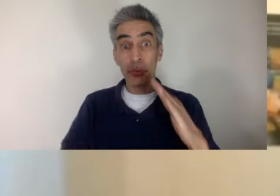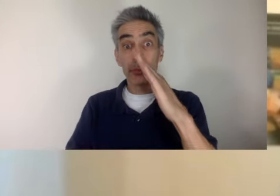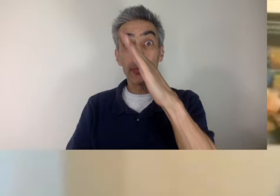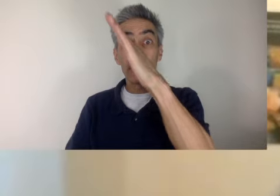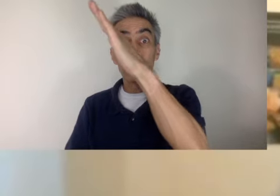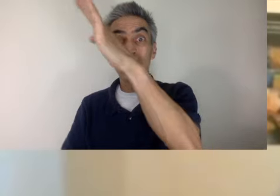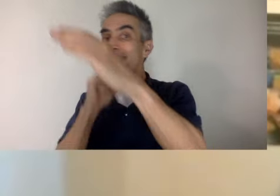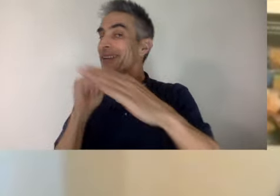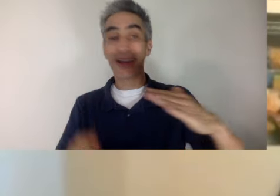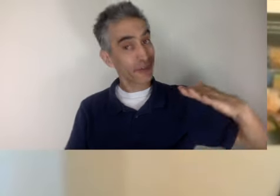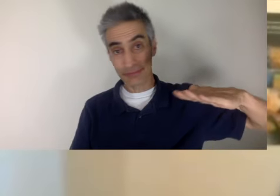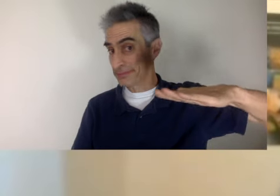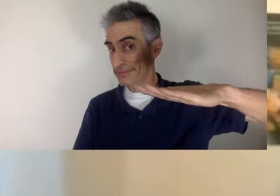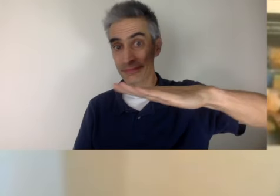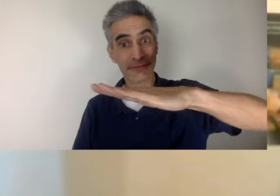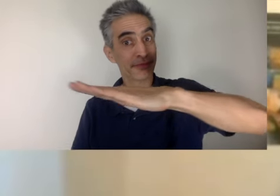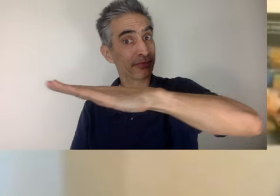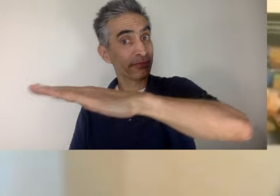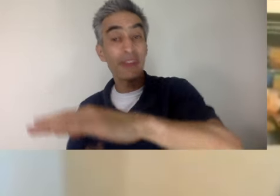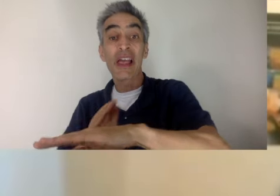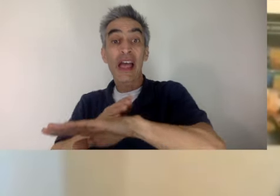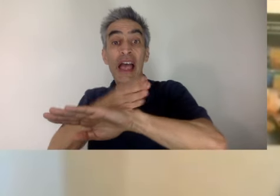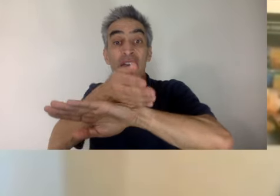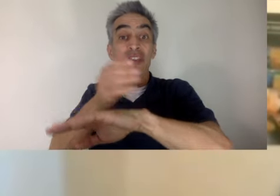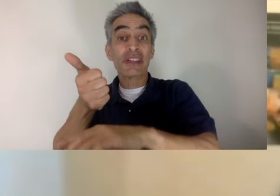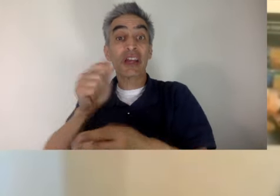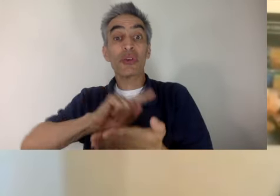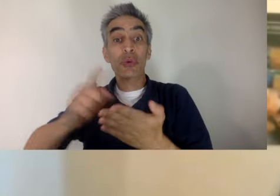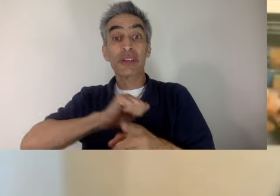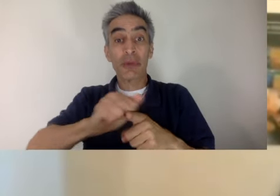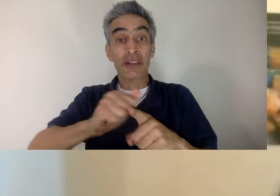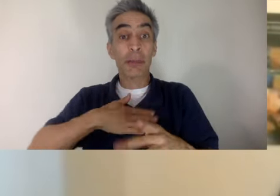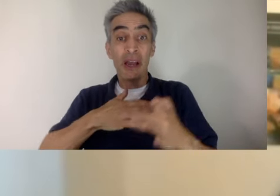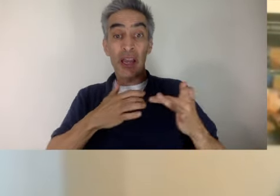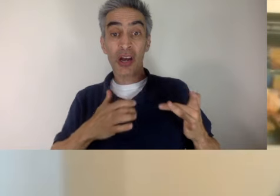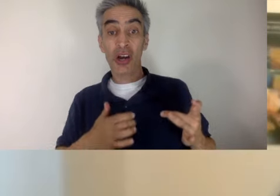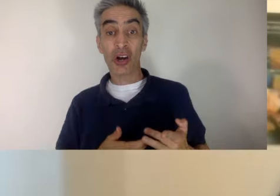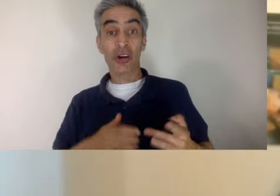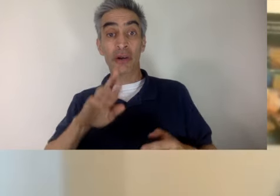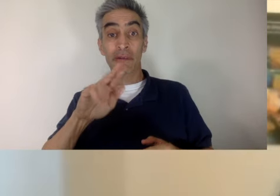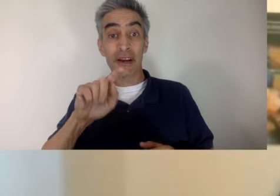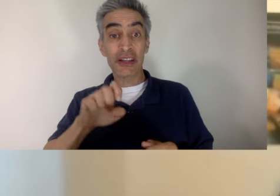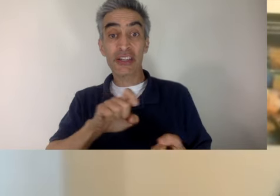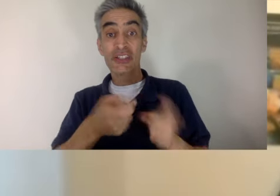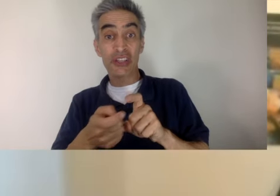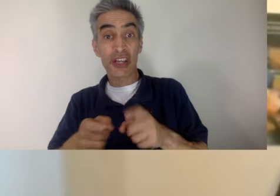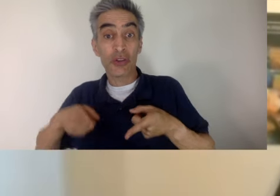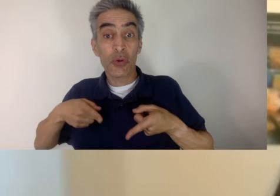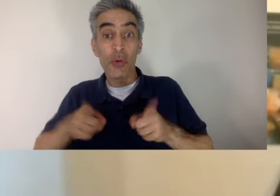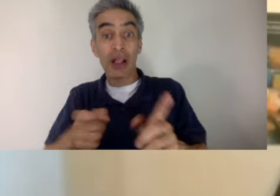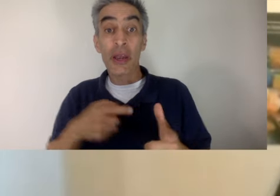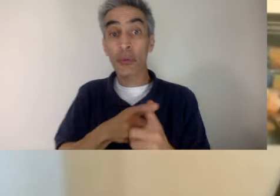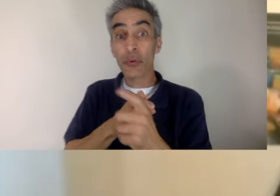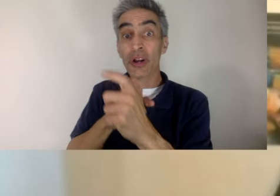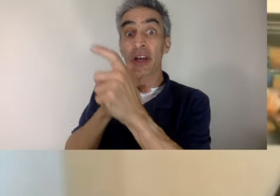Yeah. Pretty intense. Yeah. Okay. Yeah, but then your body adapts also. I saw my heart rate adapting on the hill, which